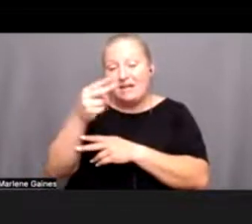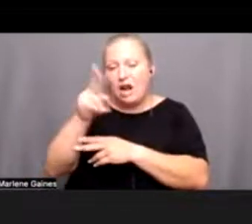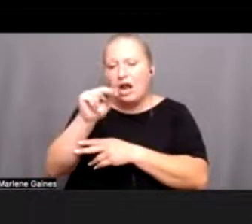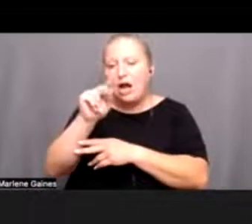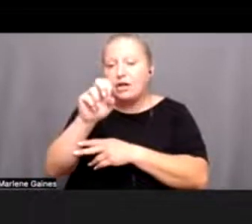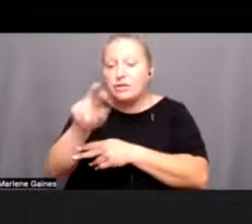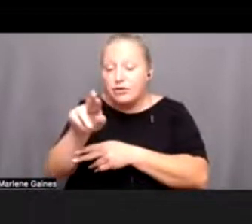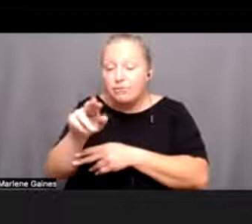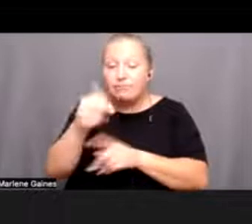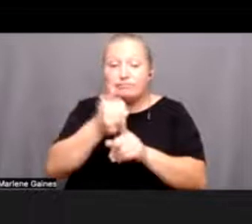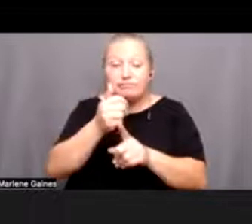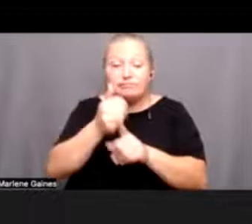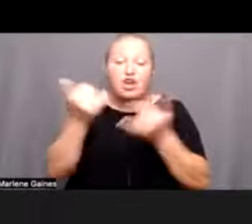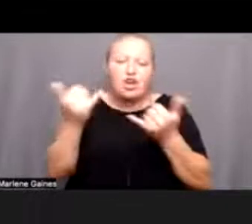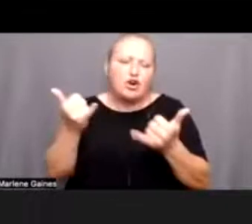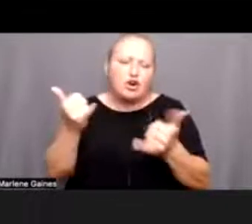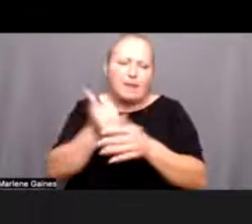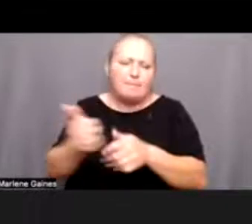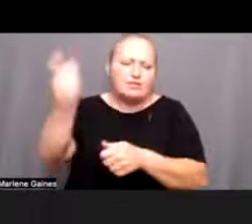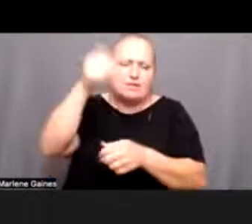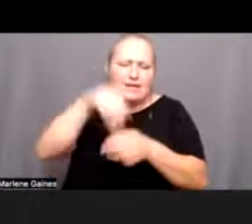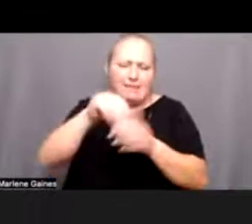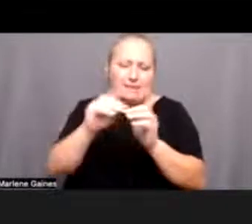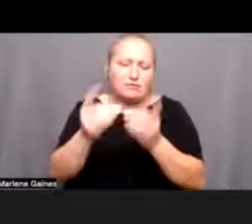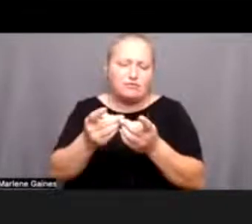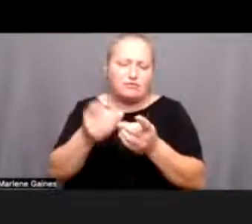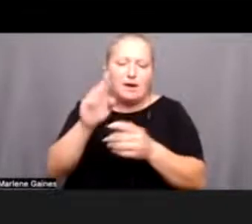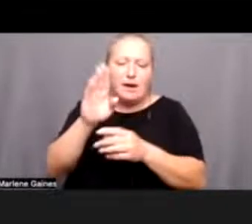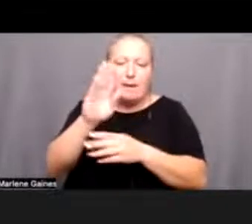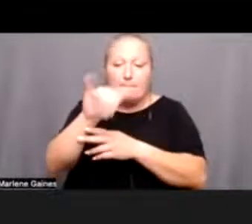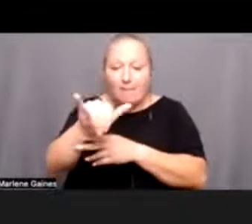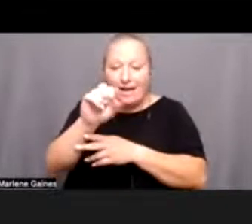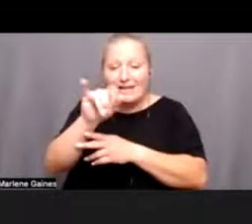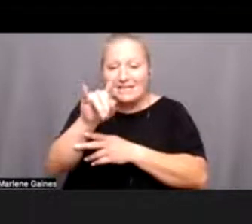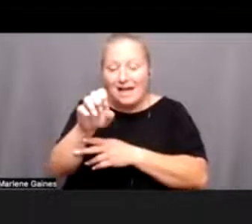is a current administrator in the district at Bayside